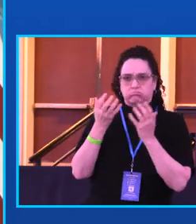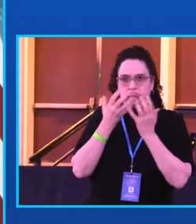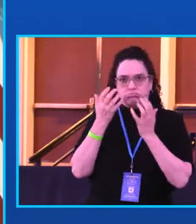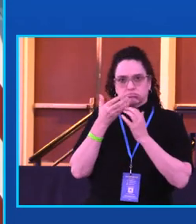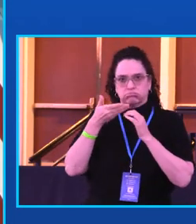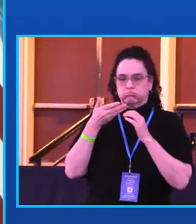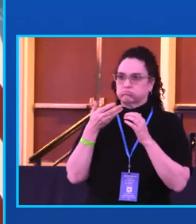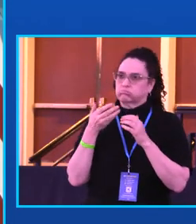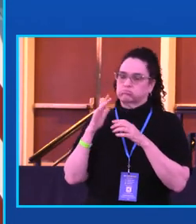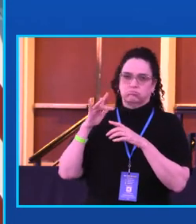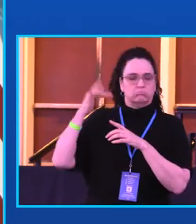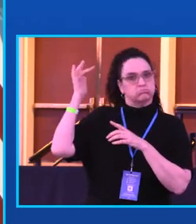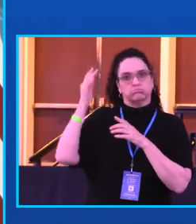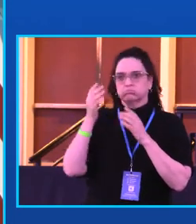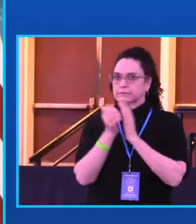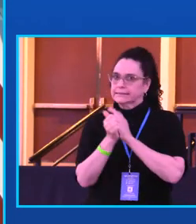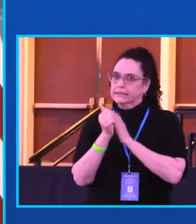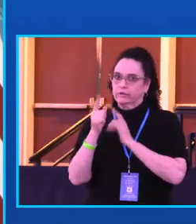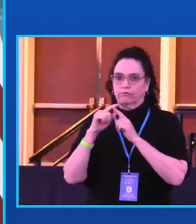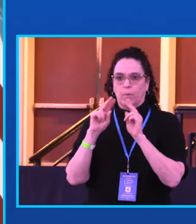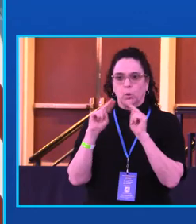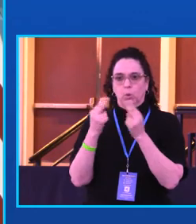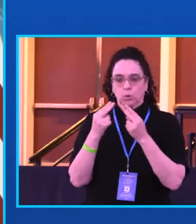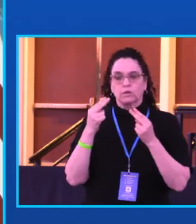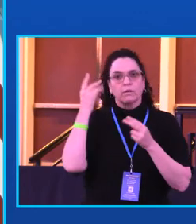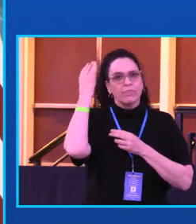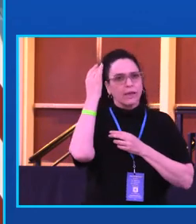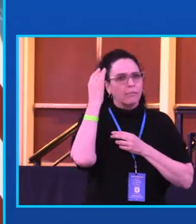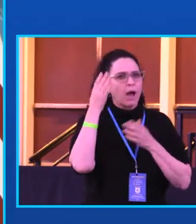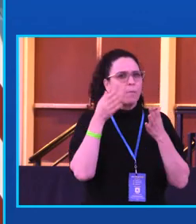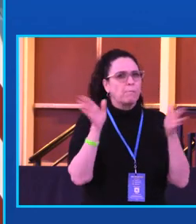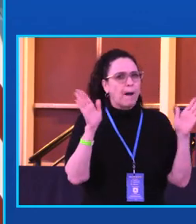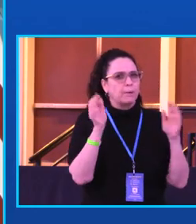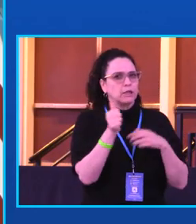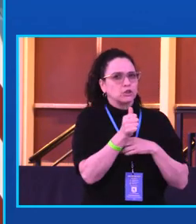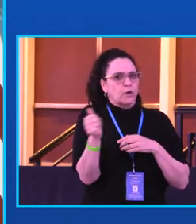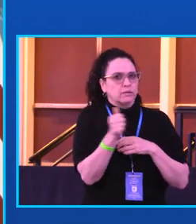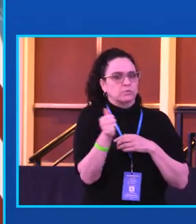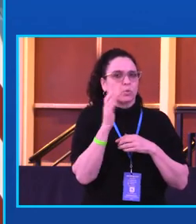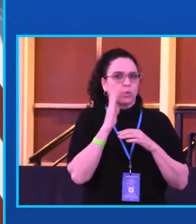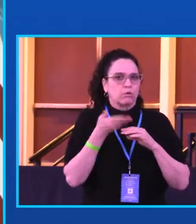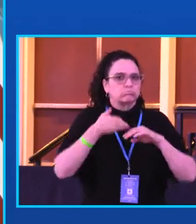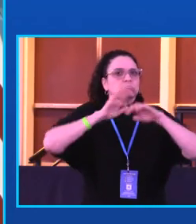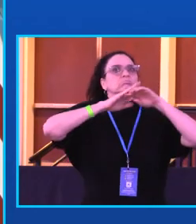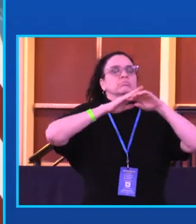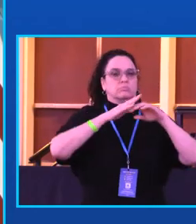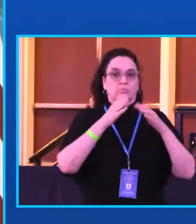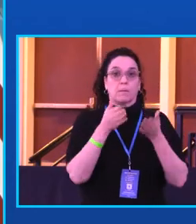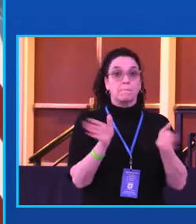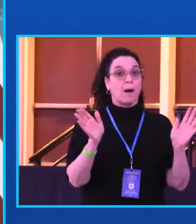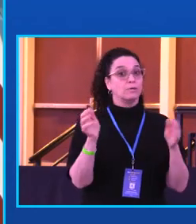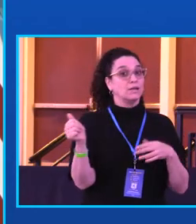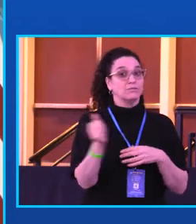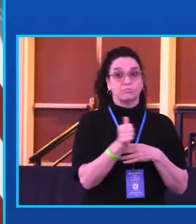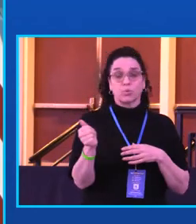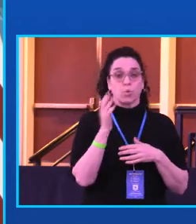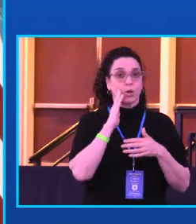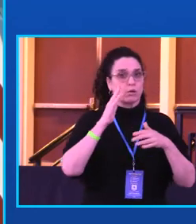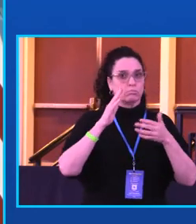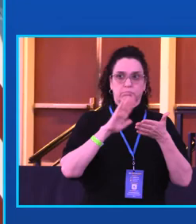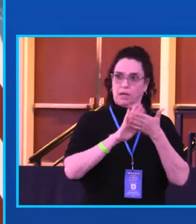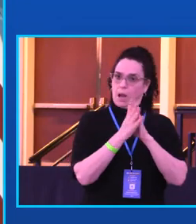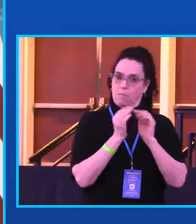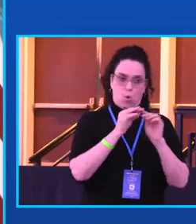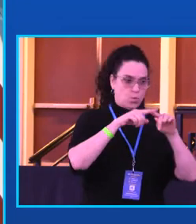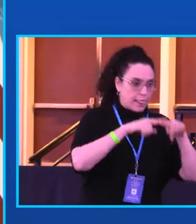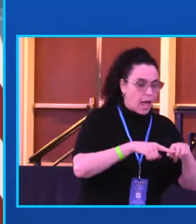about it on the issue of public transit. So this will make public transit more reliable, more affordable,